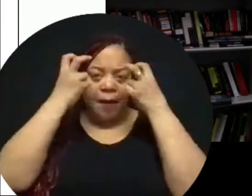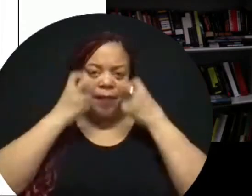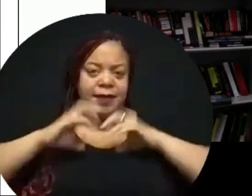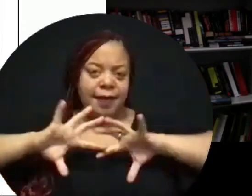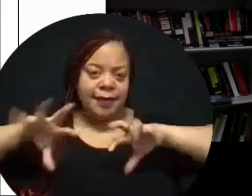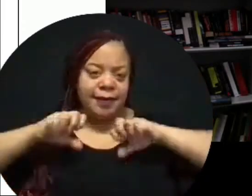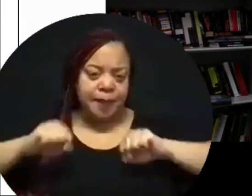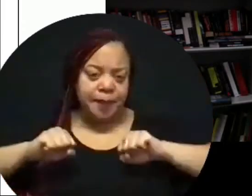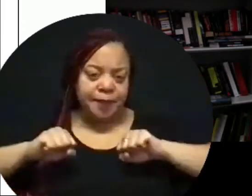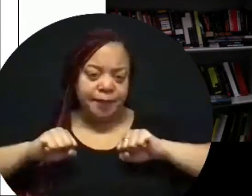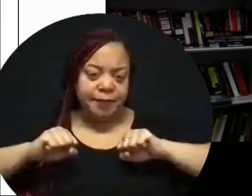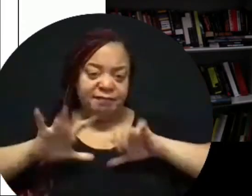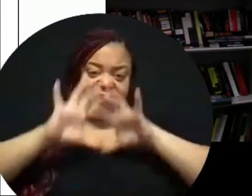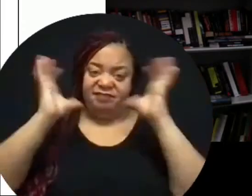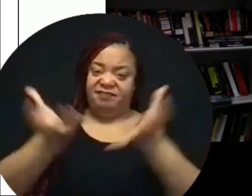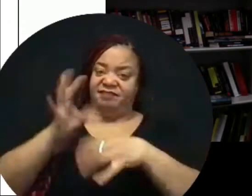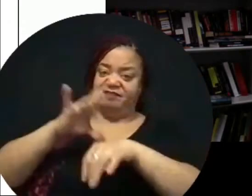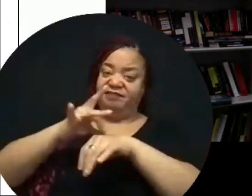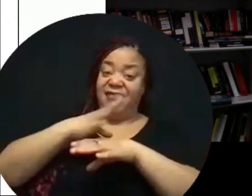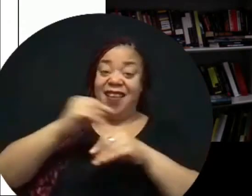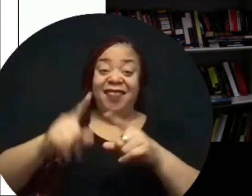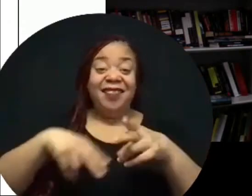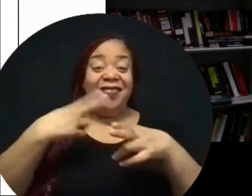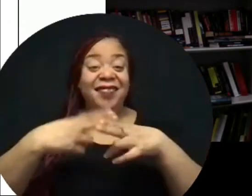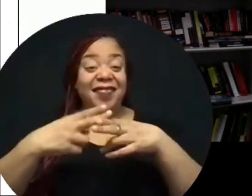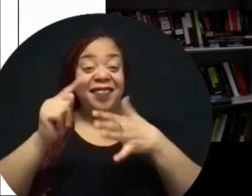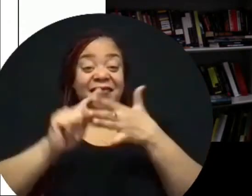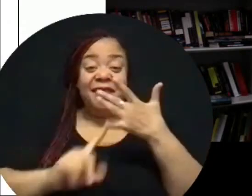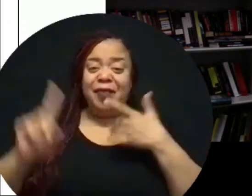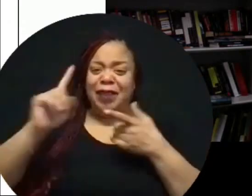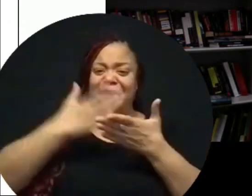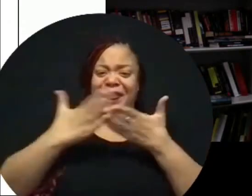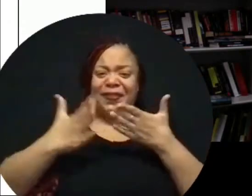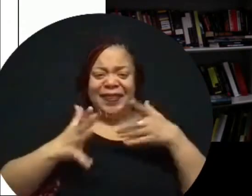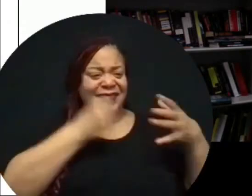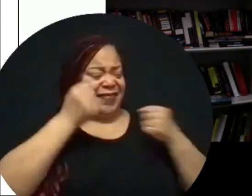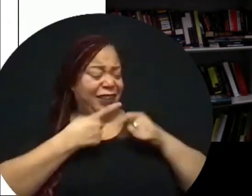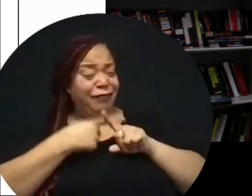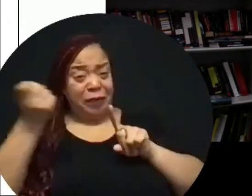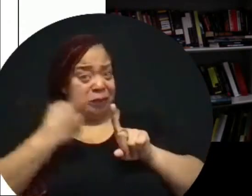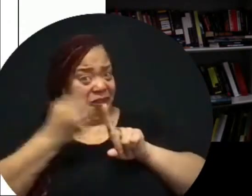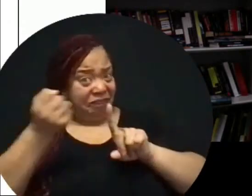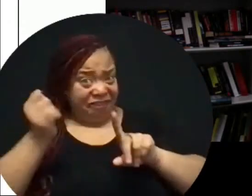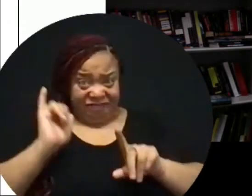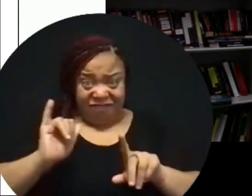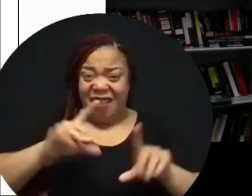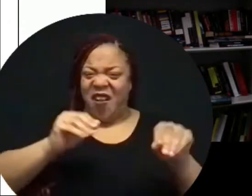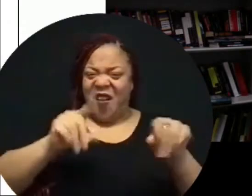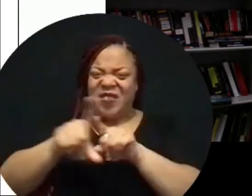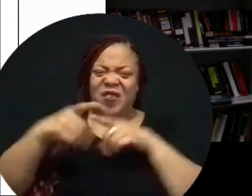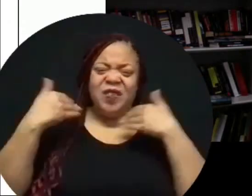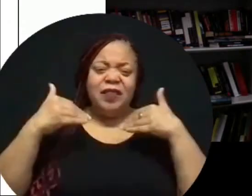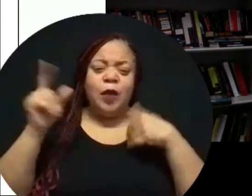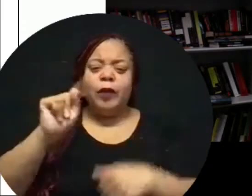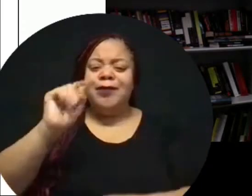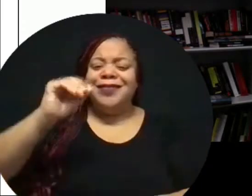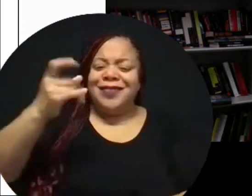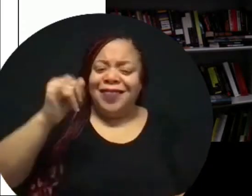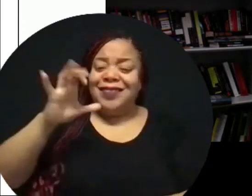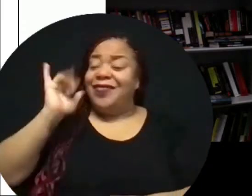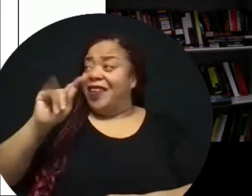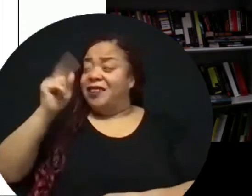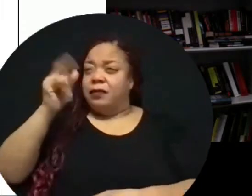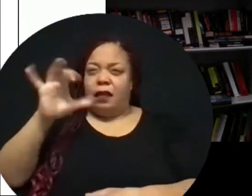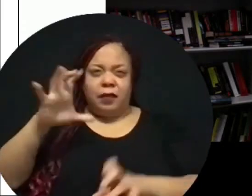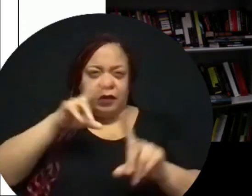aspects or material that's produced out of those relations, where that can be dumped. And I think